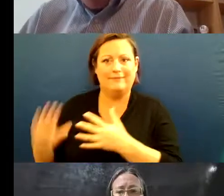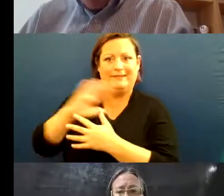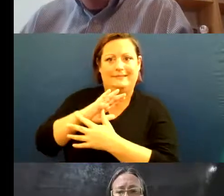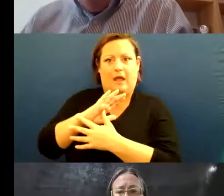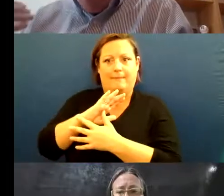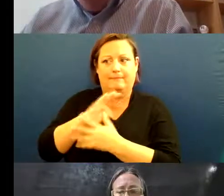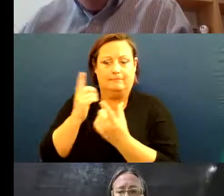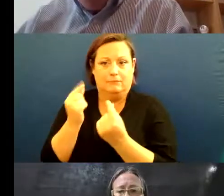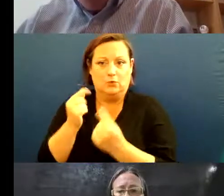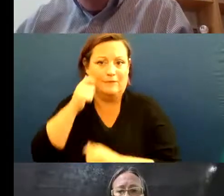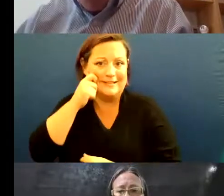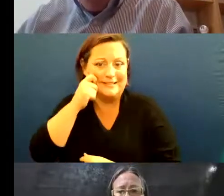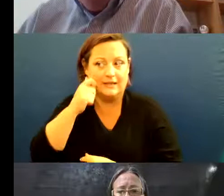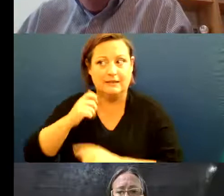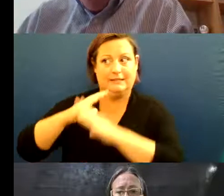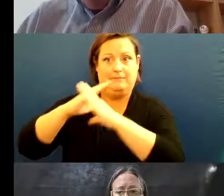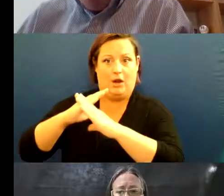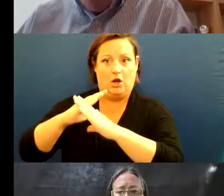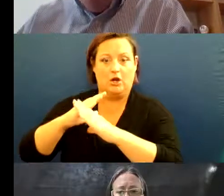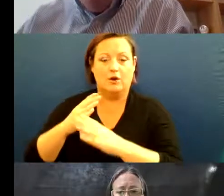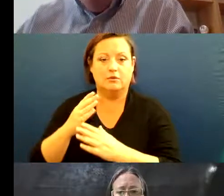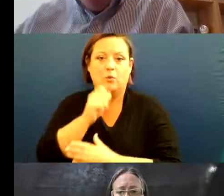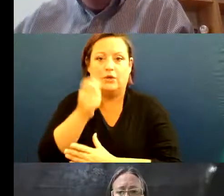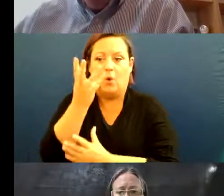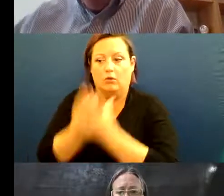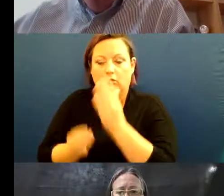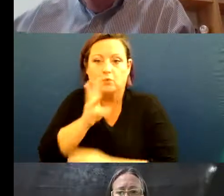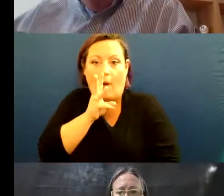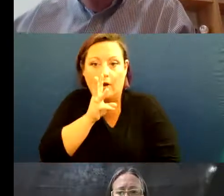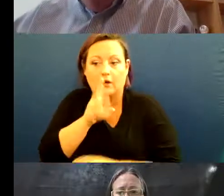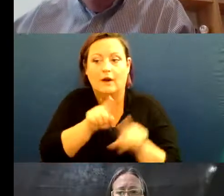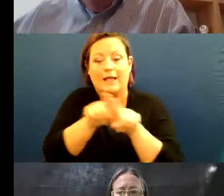it's a barrier to keep us from losing water, as well as a barrier to keep